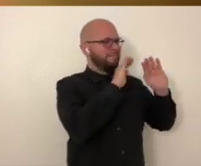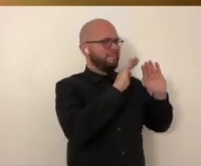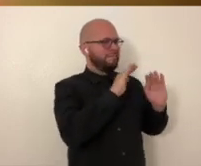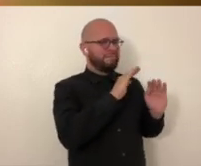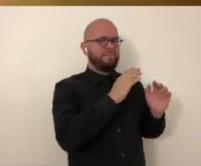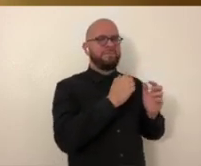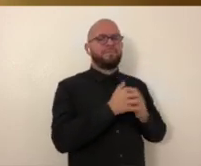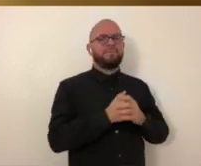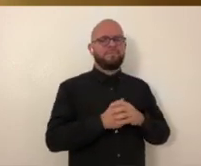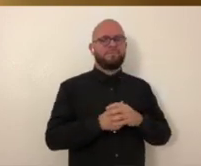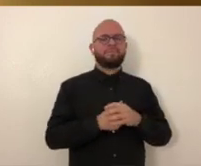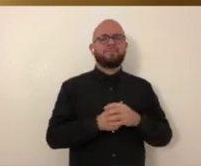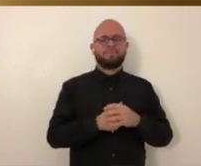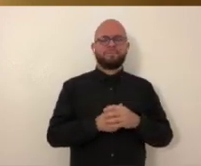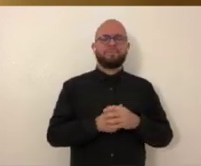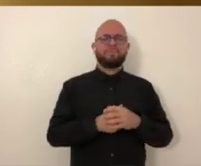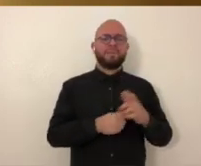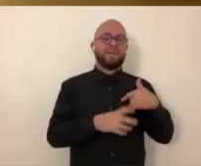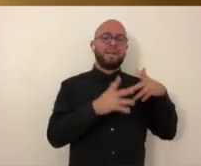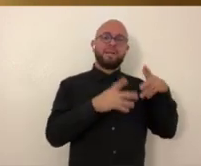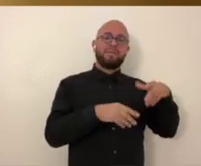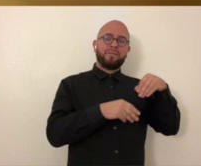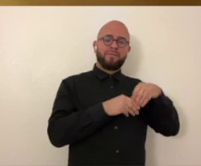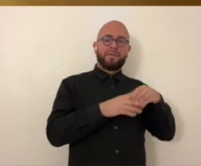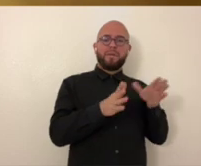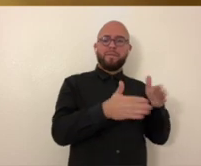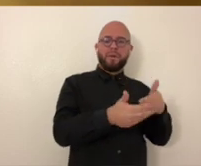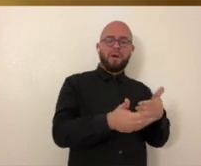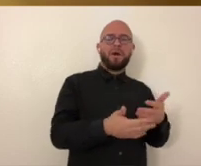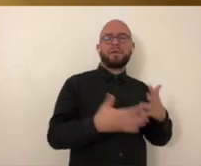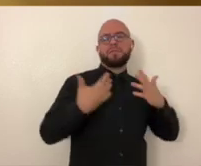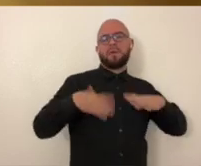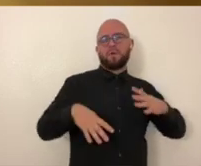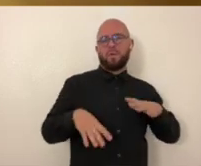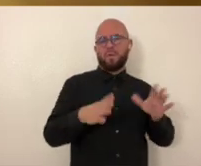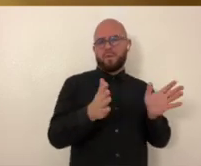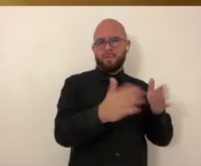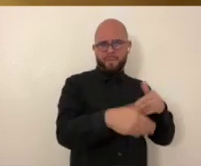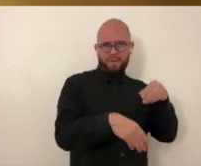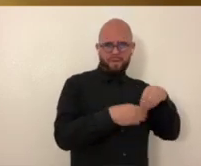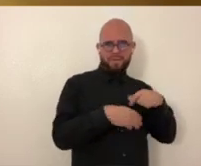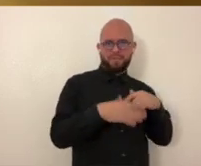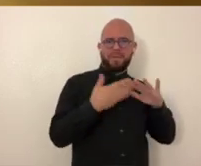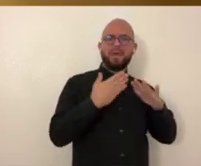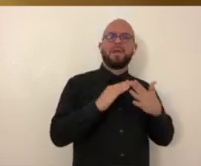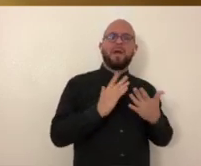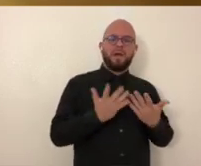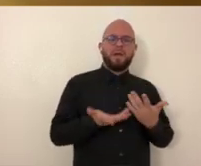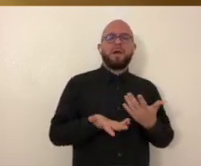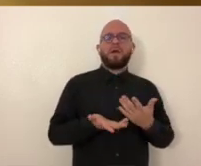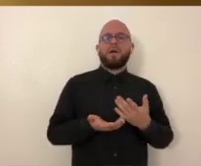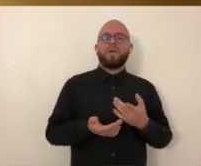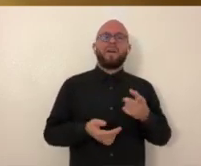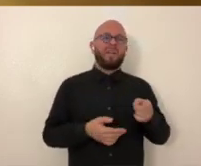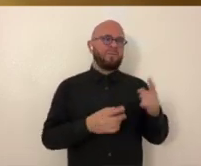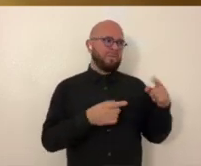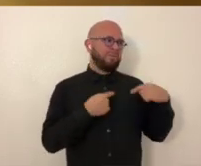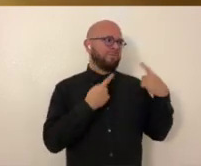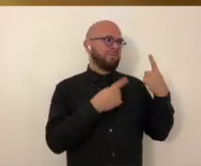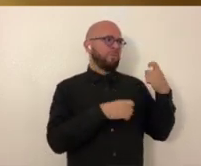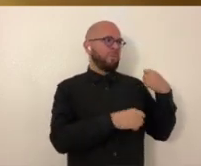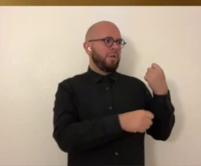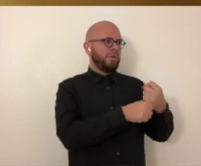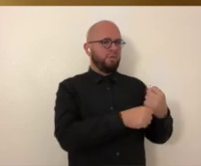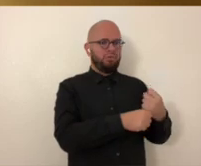butterfly images. I laminated them and left them at a box, a clothing